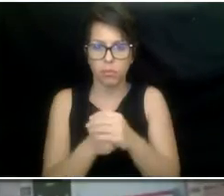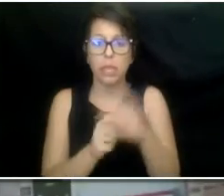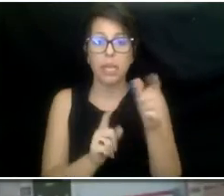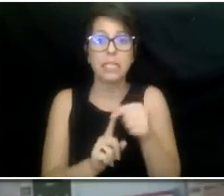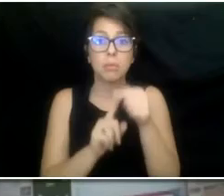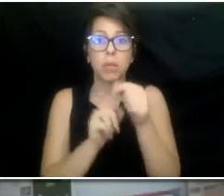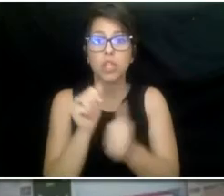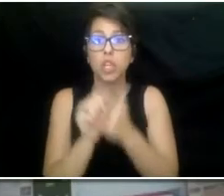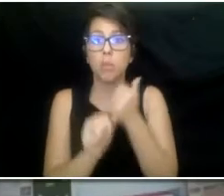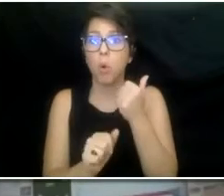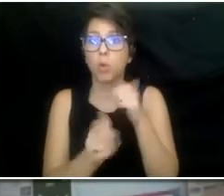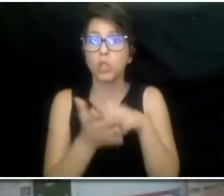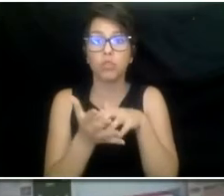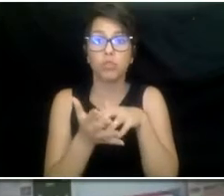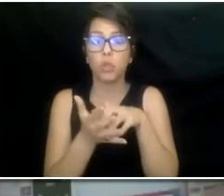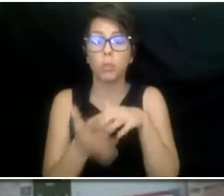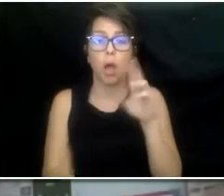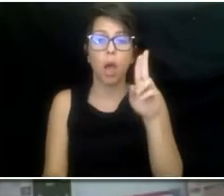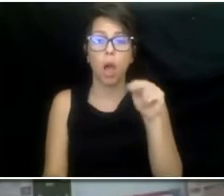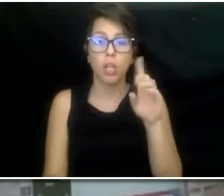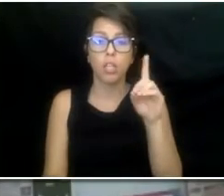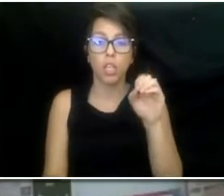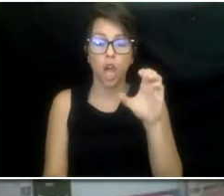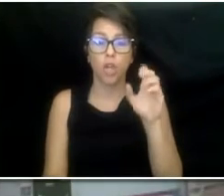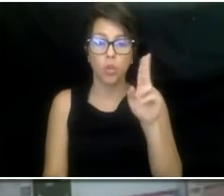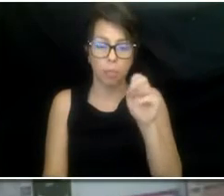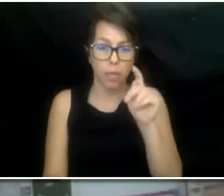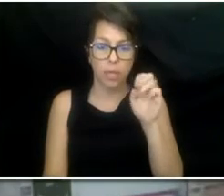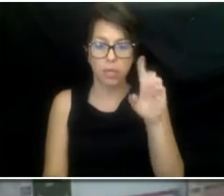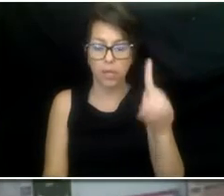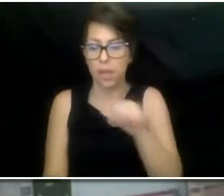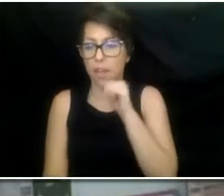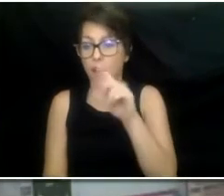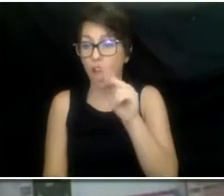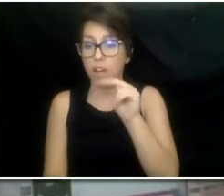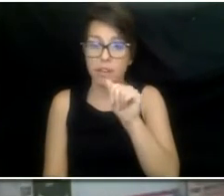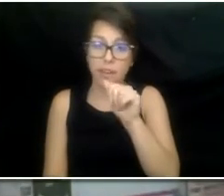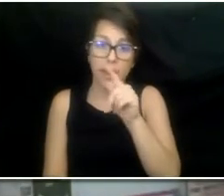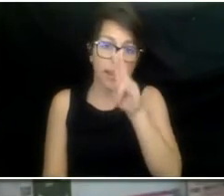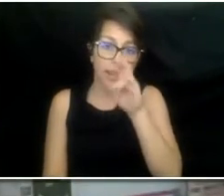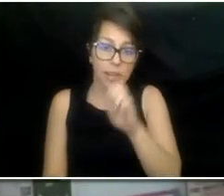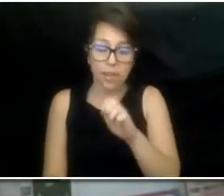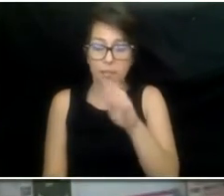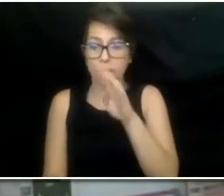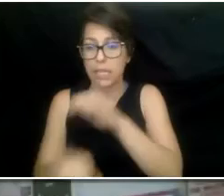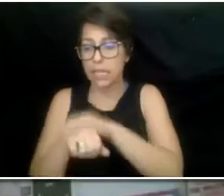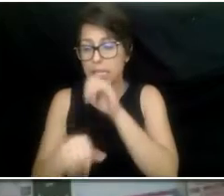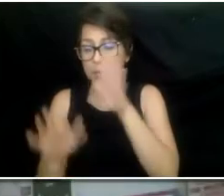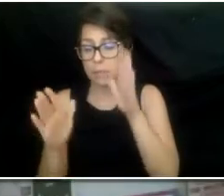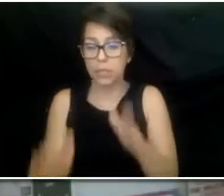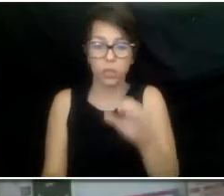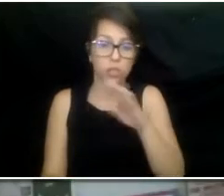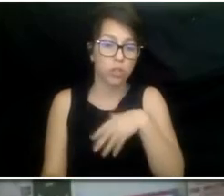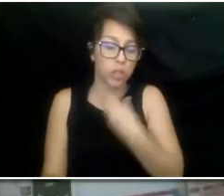strategize how to increase public awareness and access this includes messaging alerting survivors